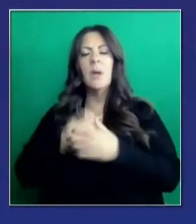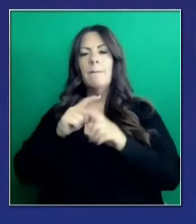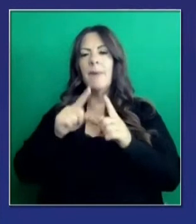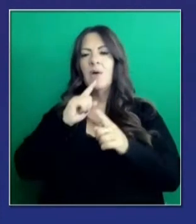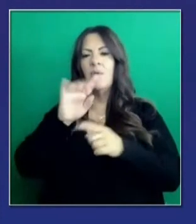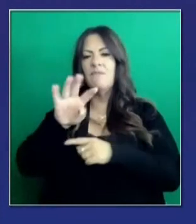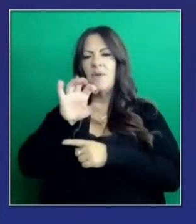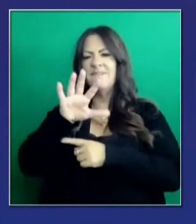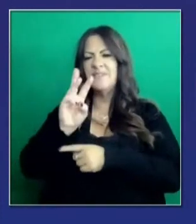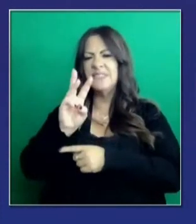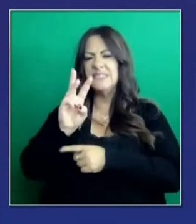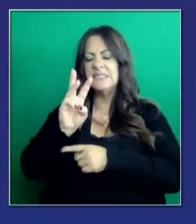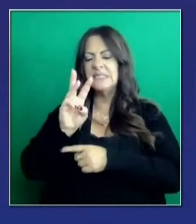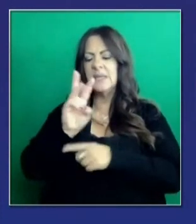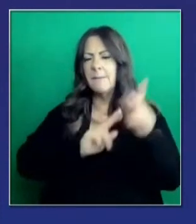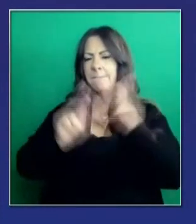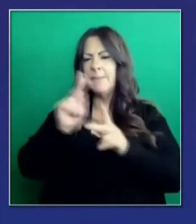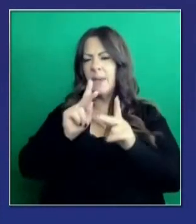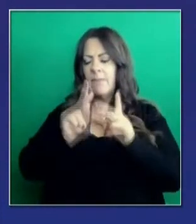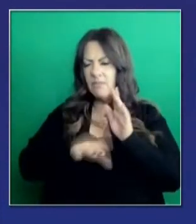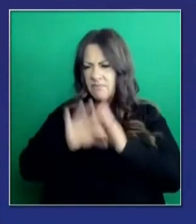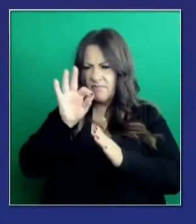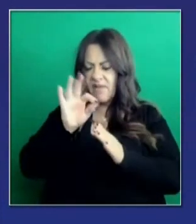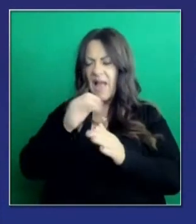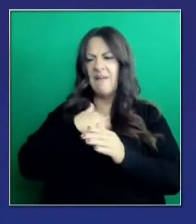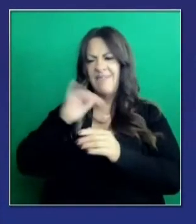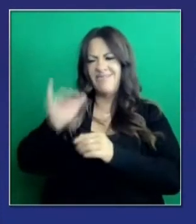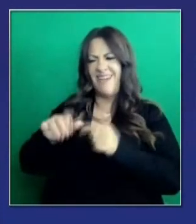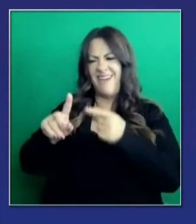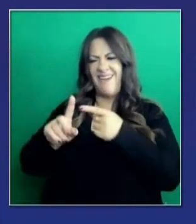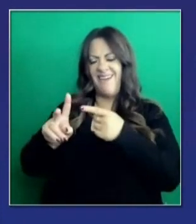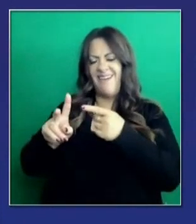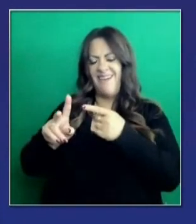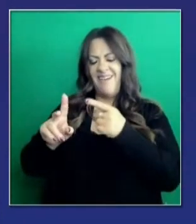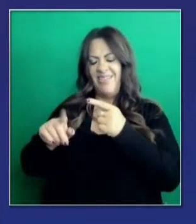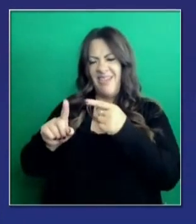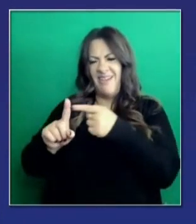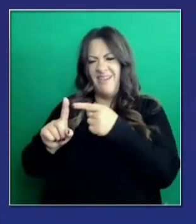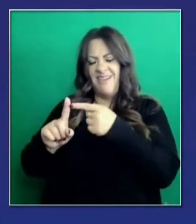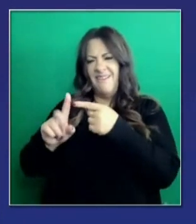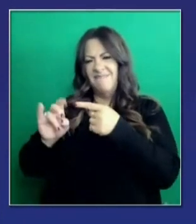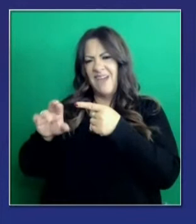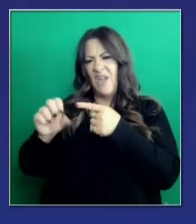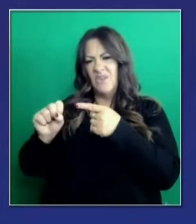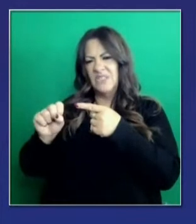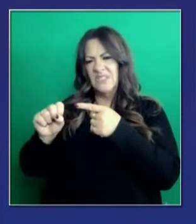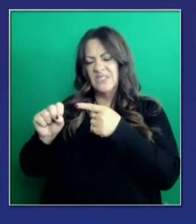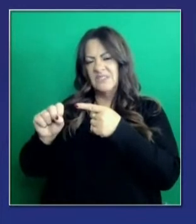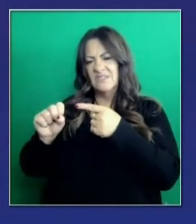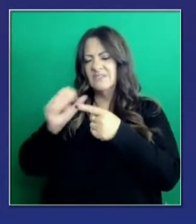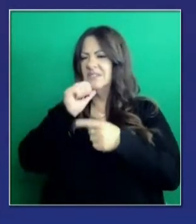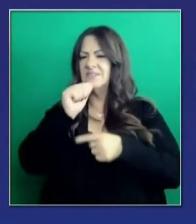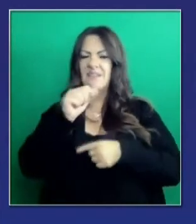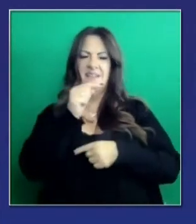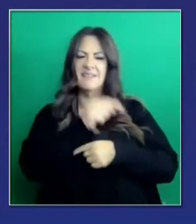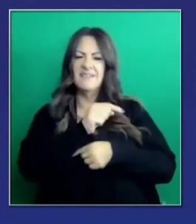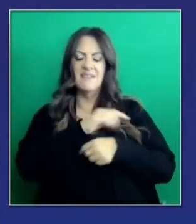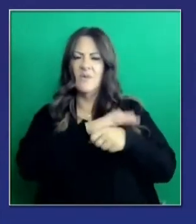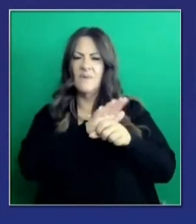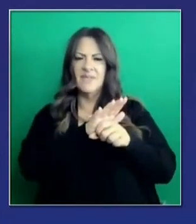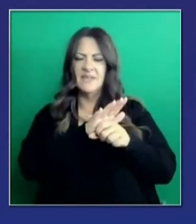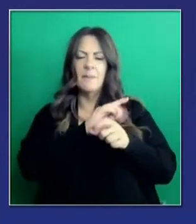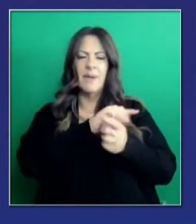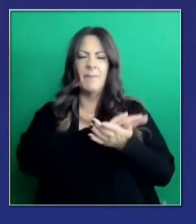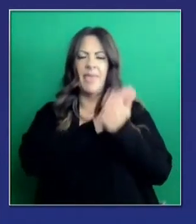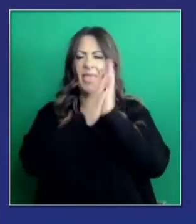cases of that particular variant have been reported, again, north and south here in the state of California. As it relates to the UK variant, you can